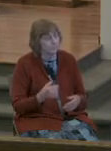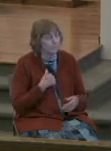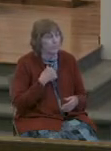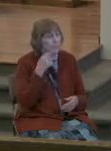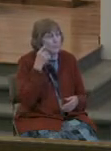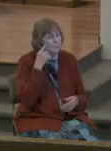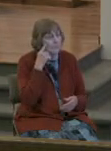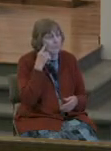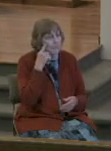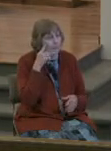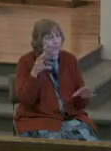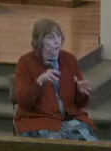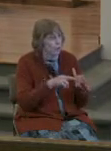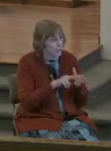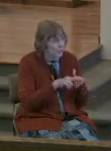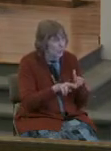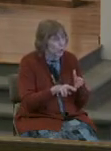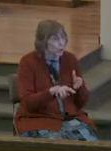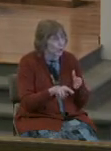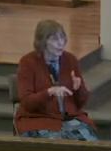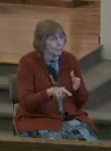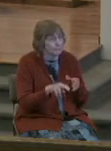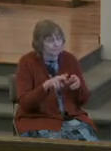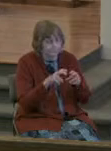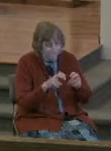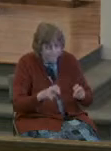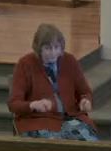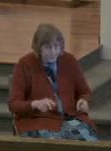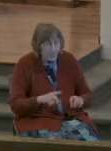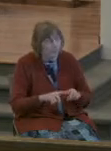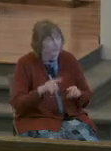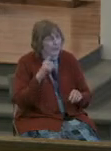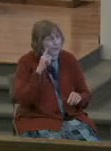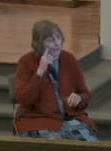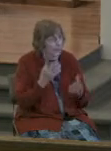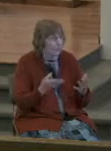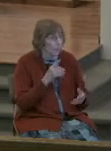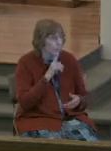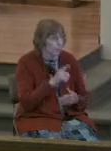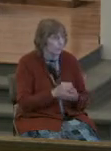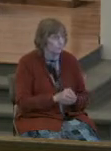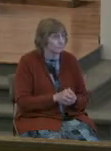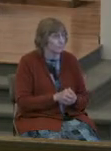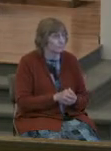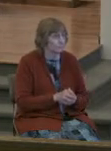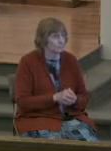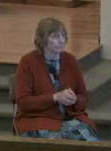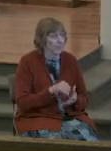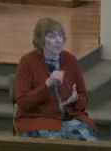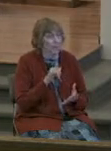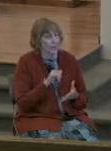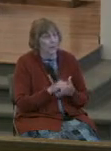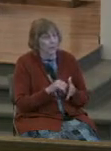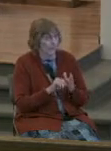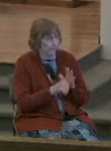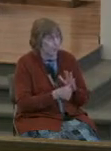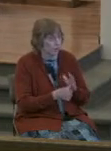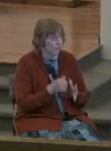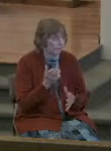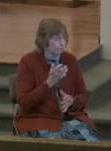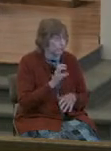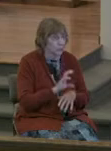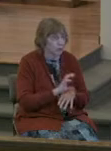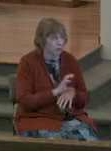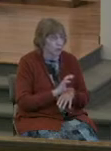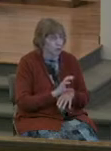you know, you can do the research and you can look things up, but I think that's probably a truth. That the impression I have is that the churches